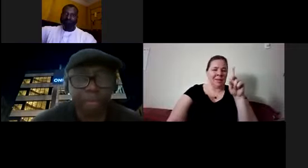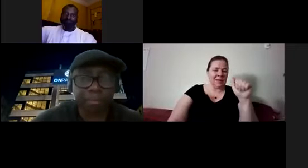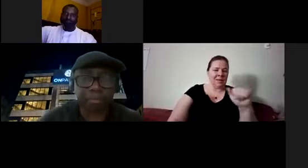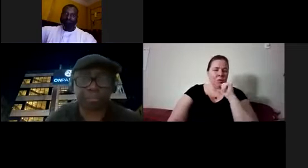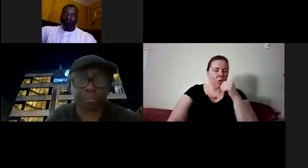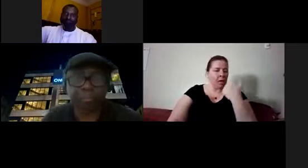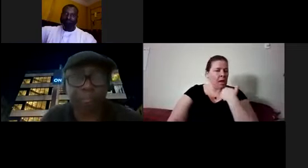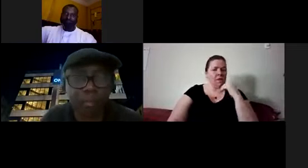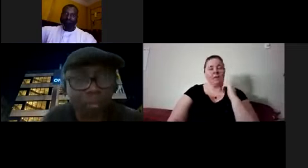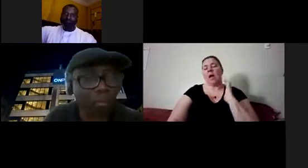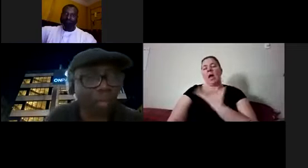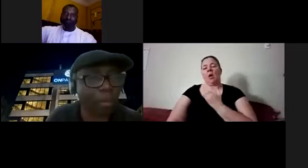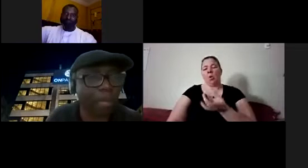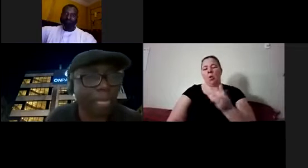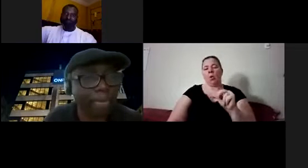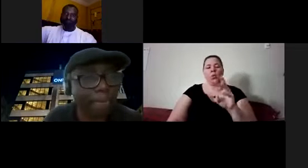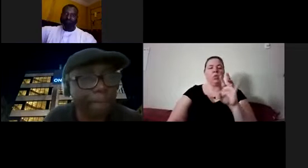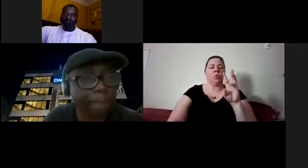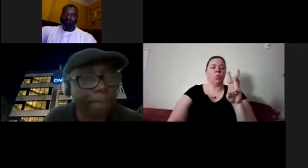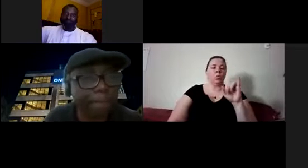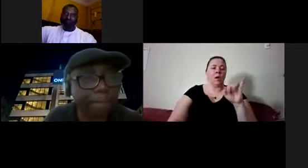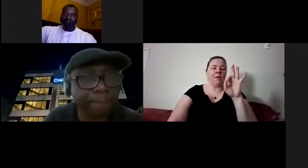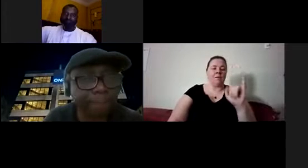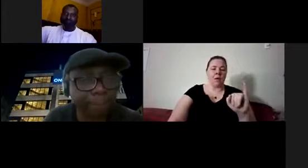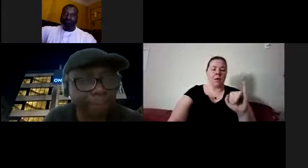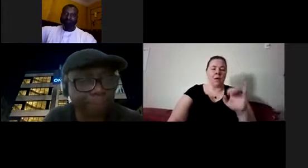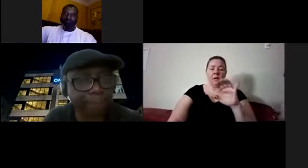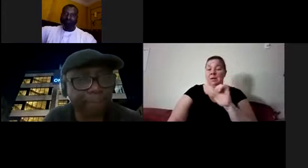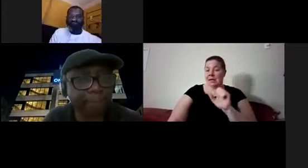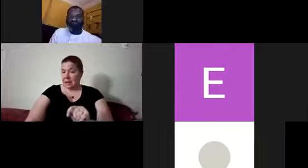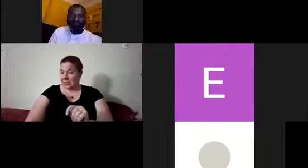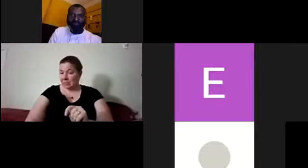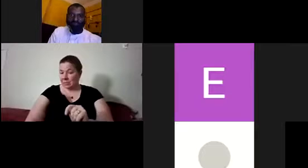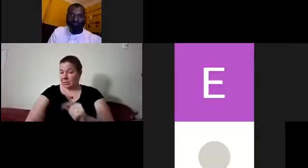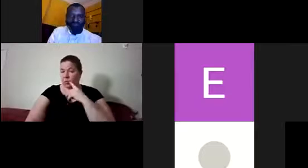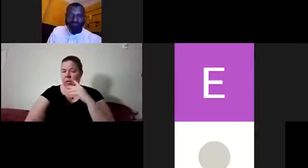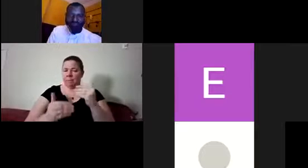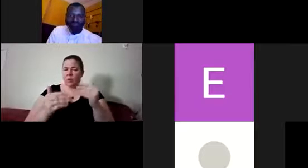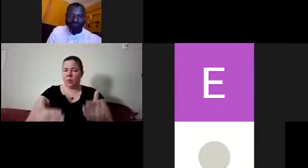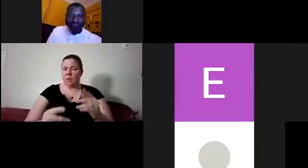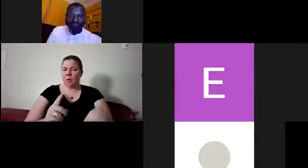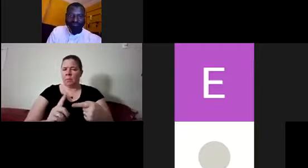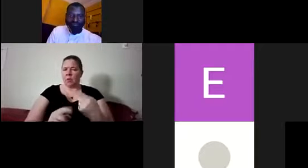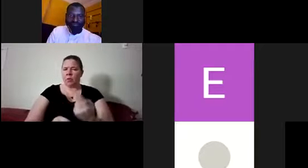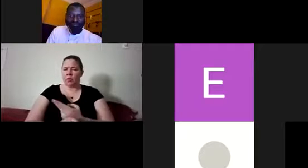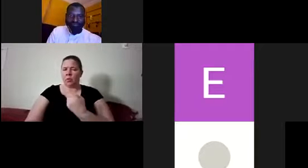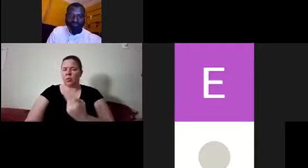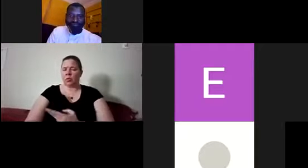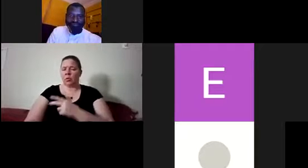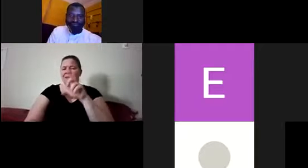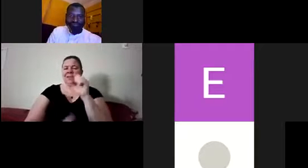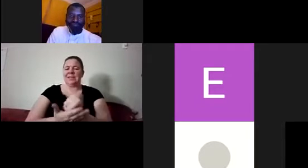yet. Maybe it's going to come one day. We're not sure yet. So we're going to be moving forward. Someone asked a question about using a credit card or a debit